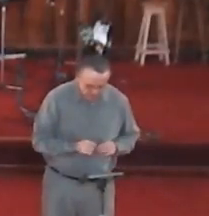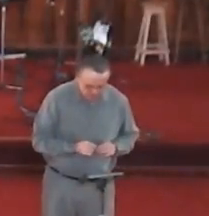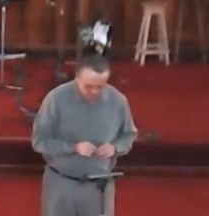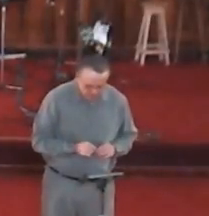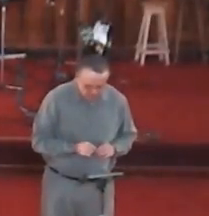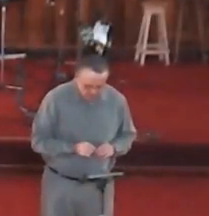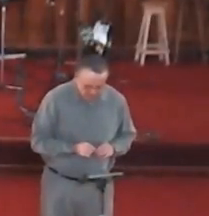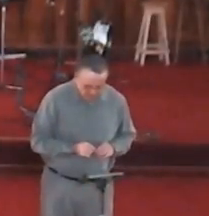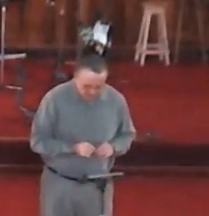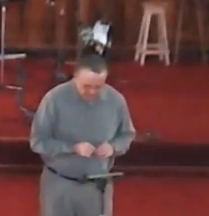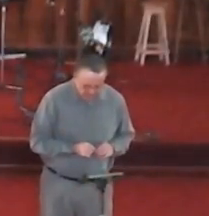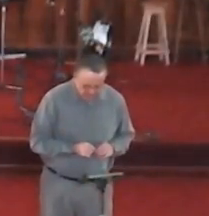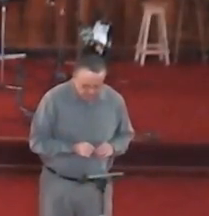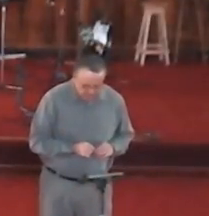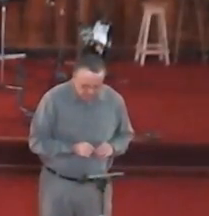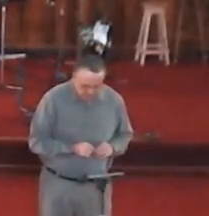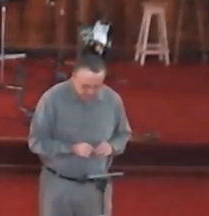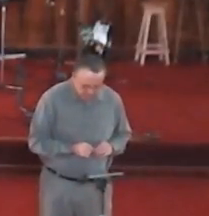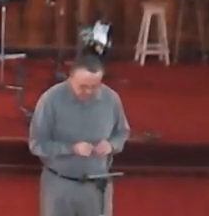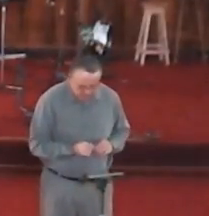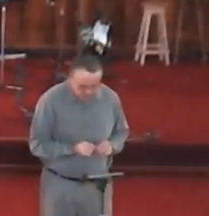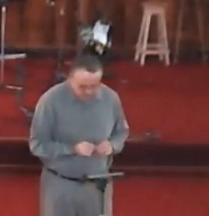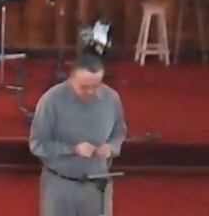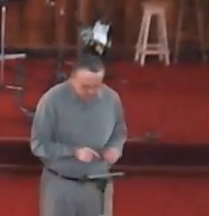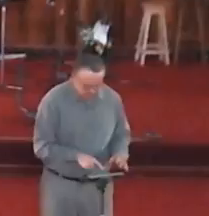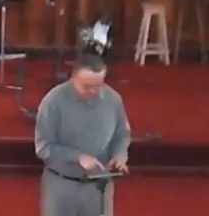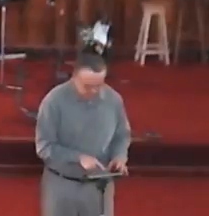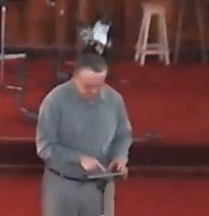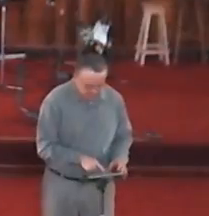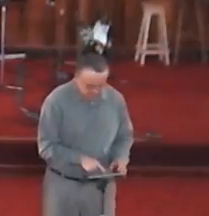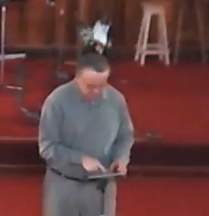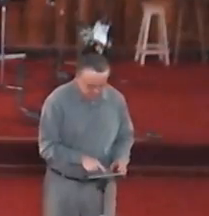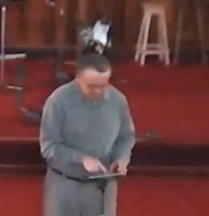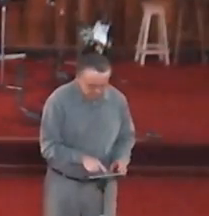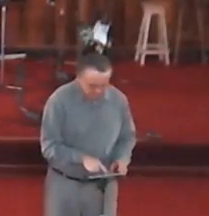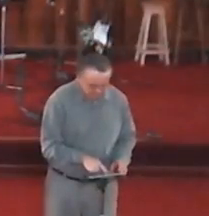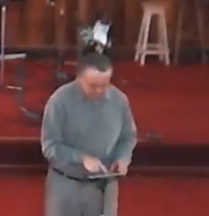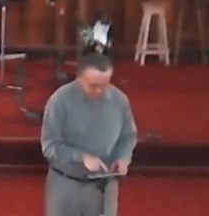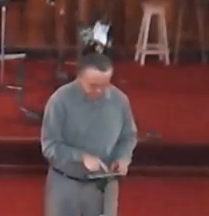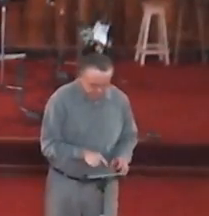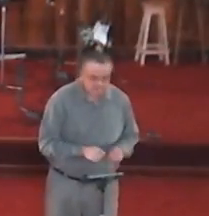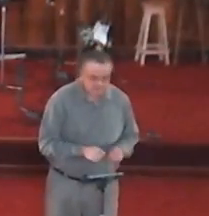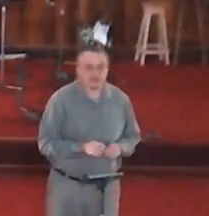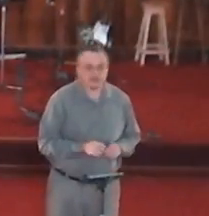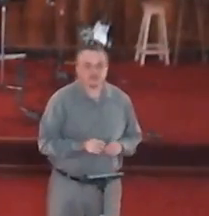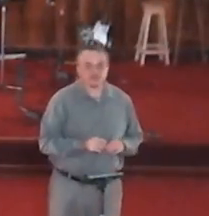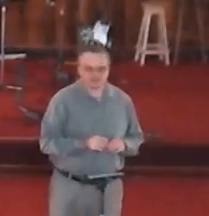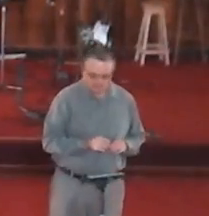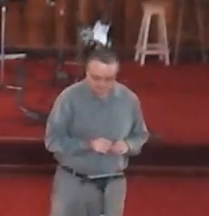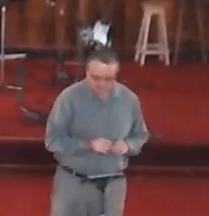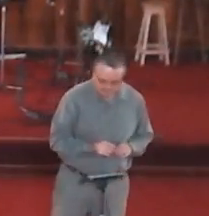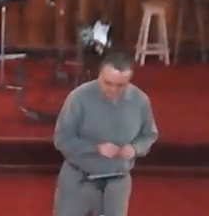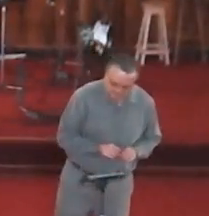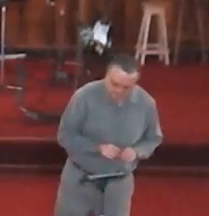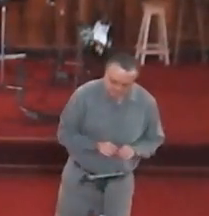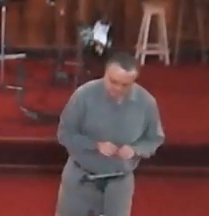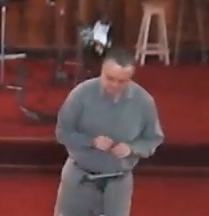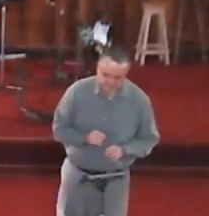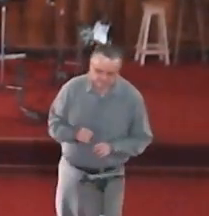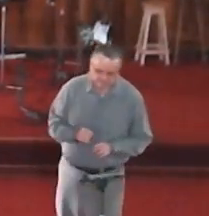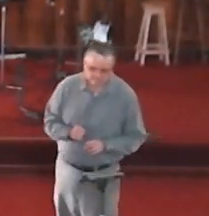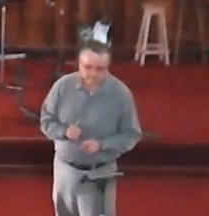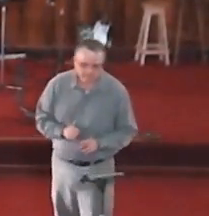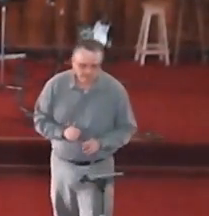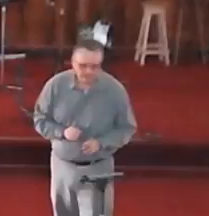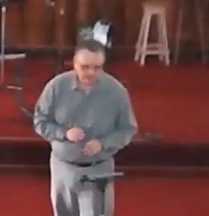de los judíos. Tenían también a Juan Marcos como ayudante. Verse 5. When they arrived at Salamis, they proclaimed the word of God in